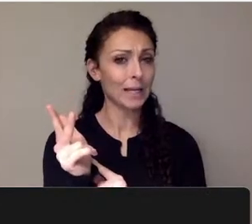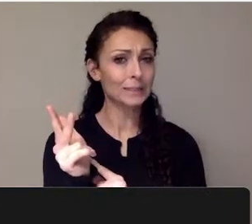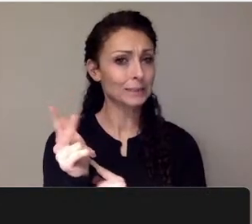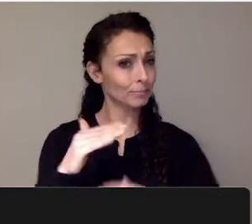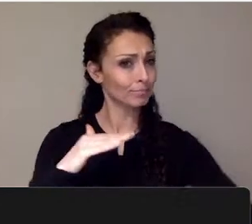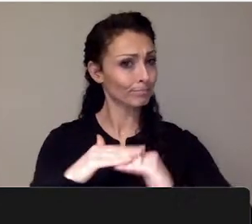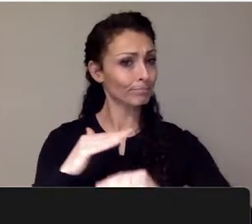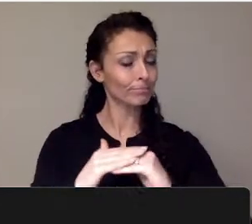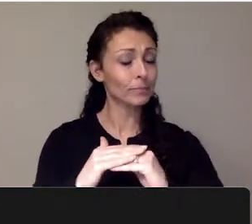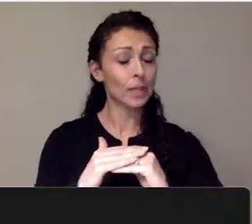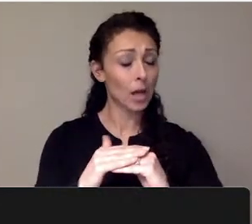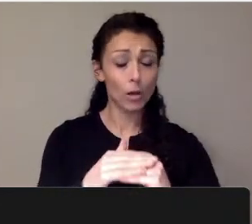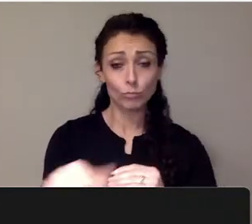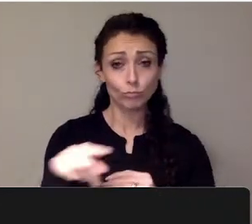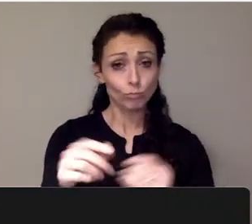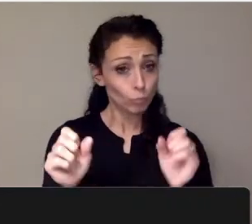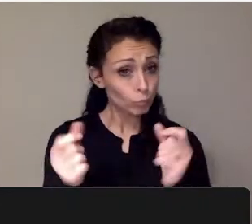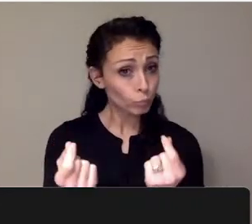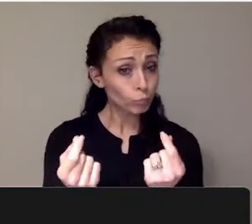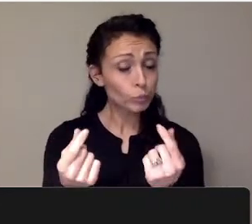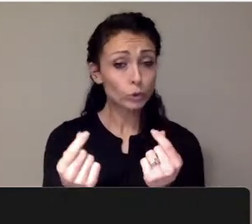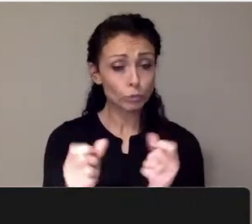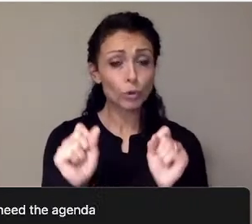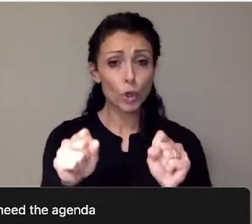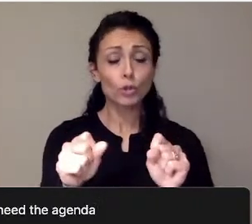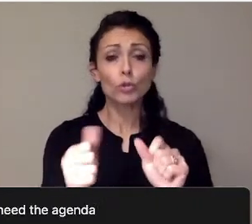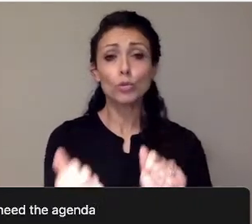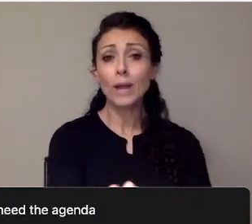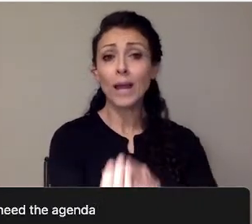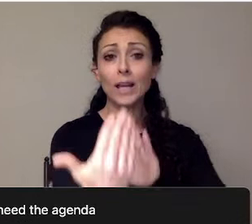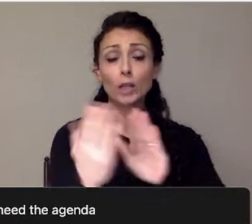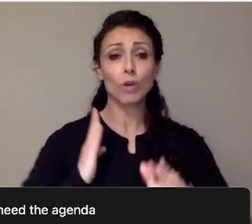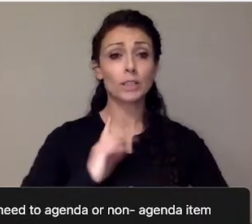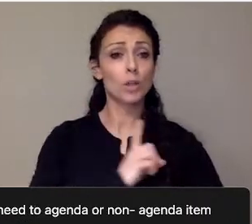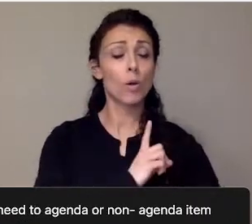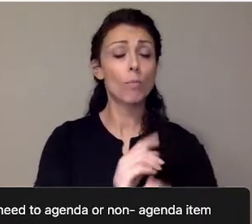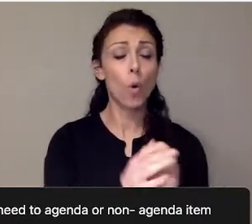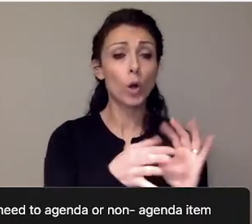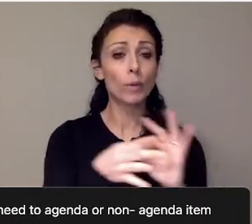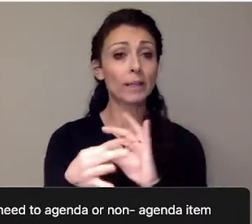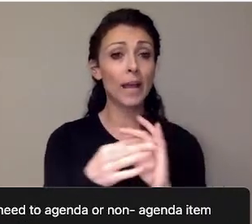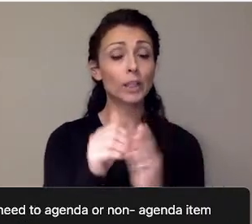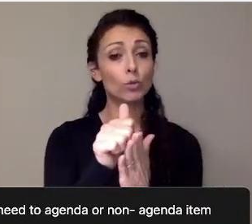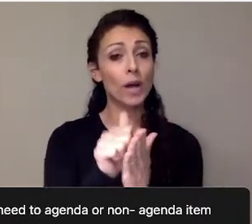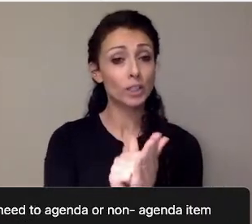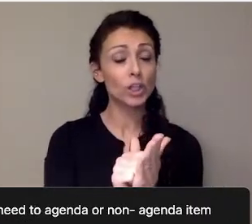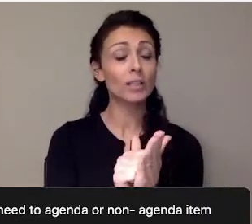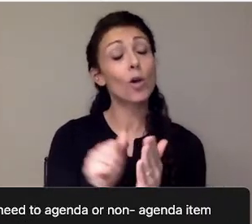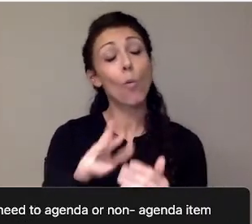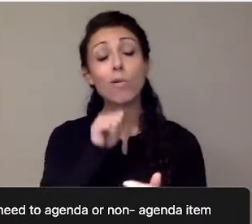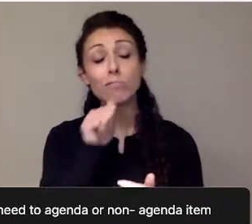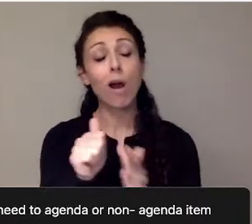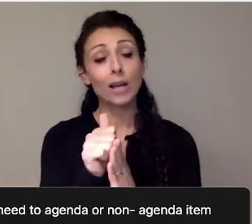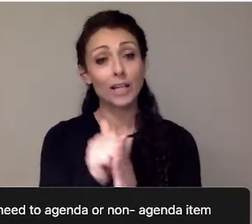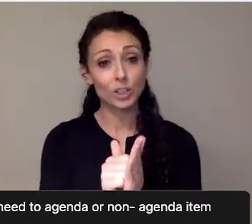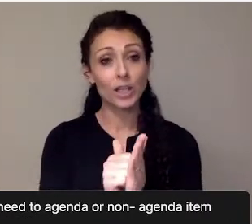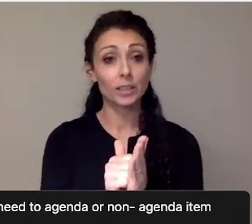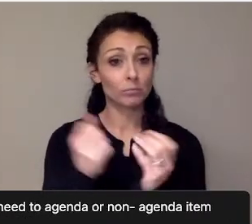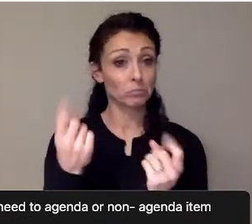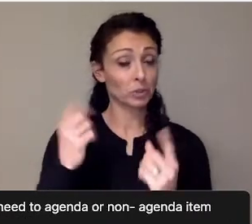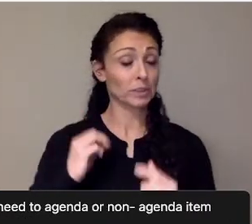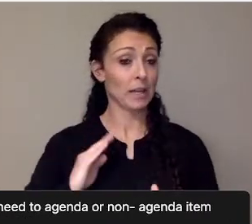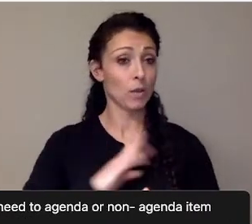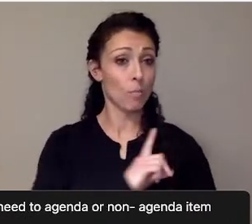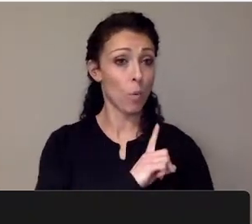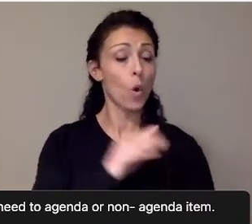to address the board on each agenda or non-agenda item the board shall limit the total time for public